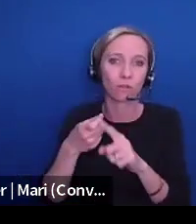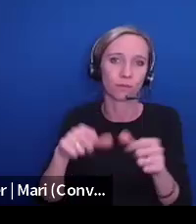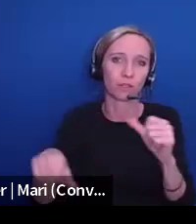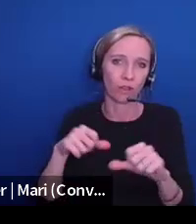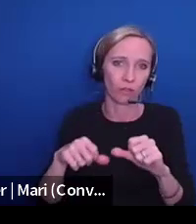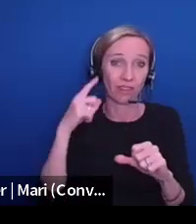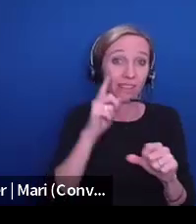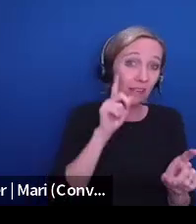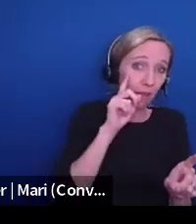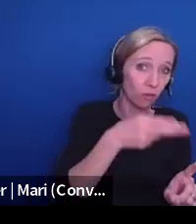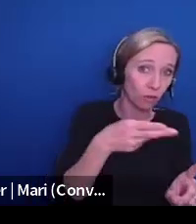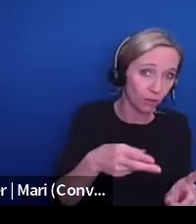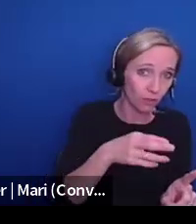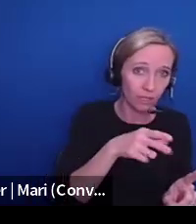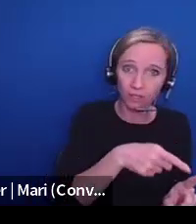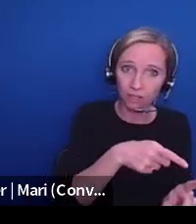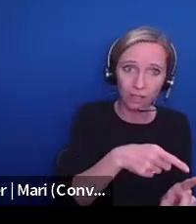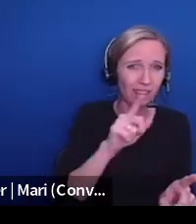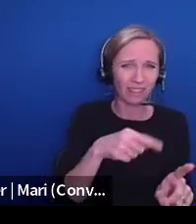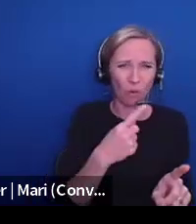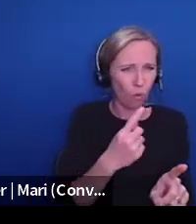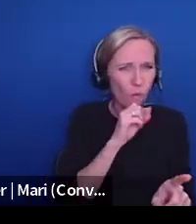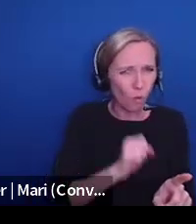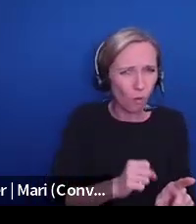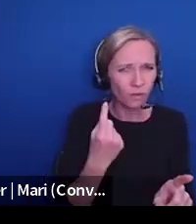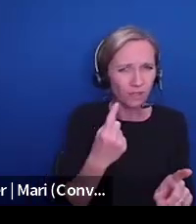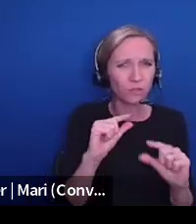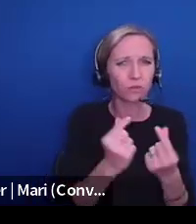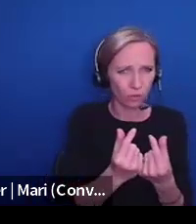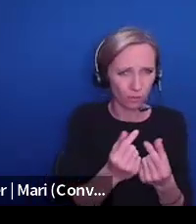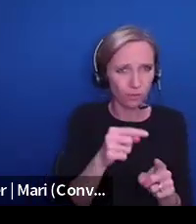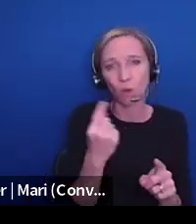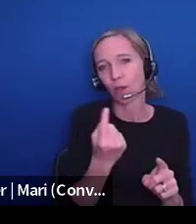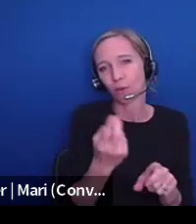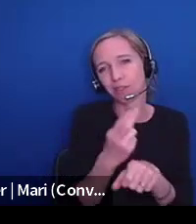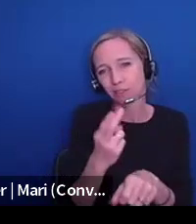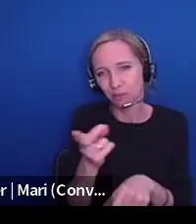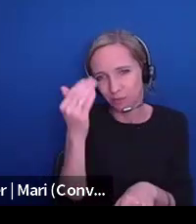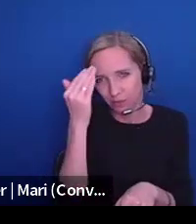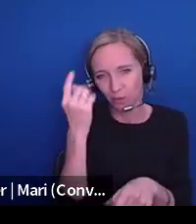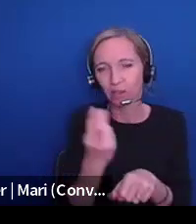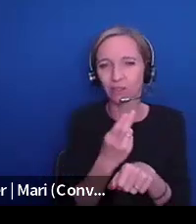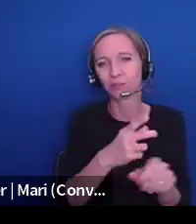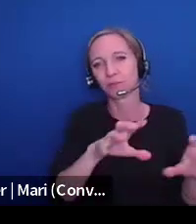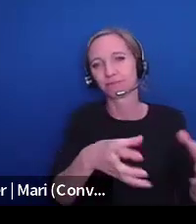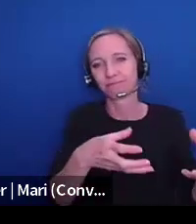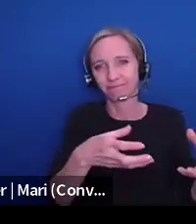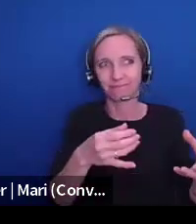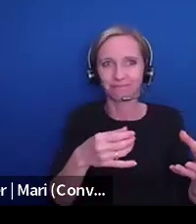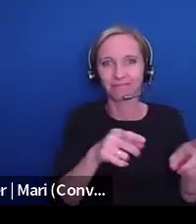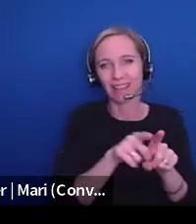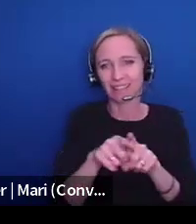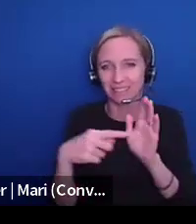Like I think the deaf and hard of hearing is the oldest group. So I'll always use, as you know, I use them as